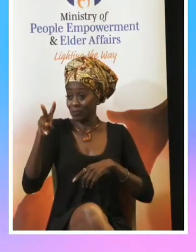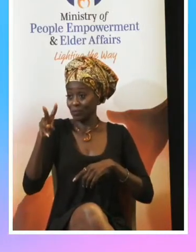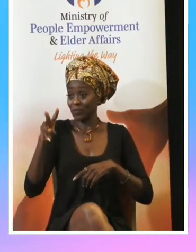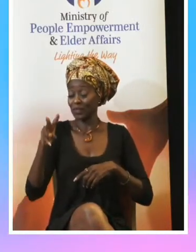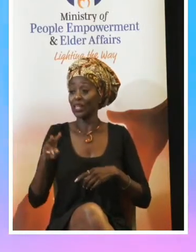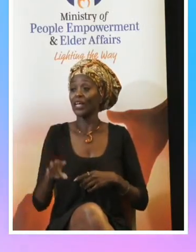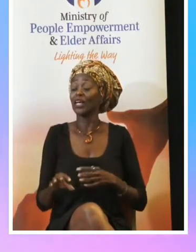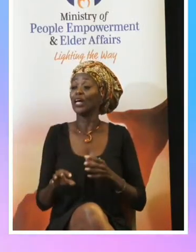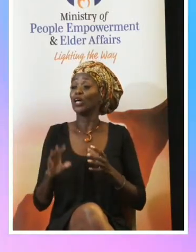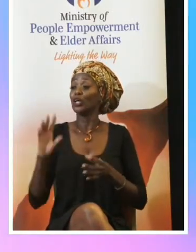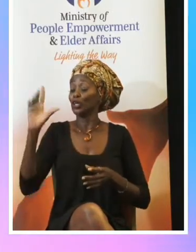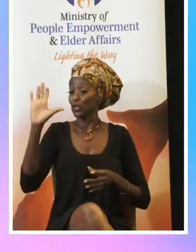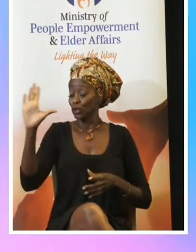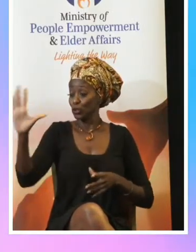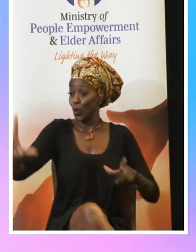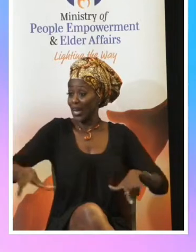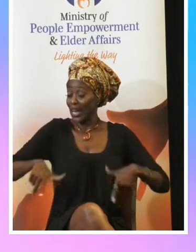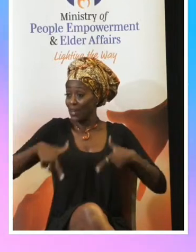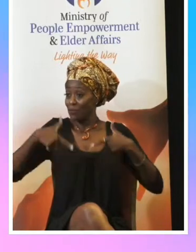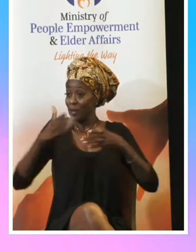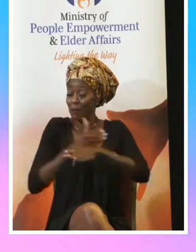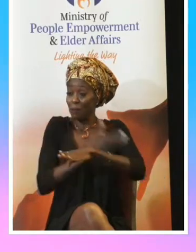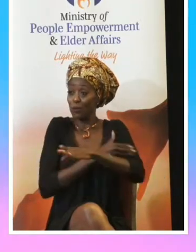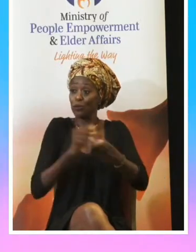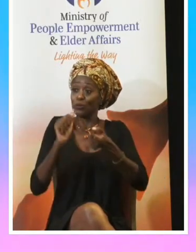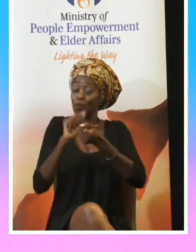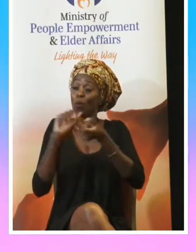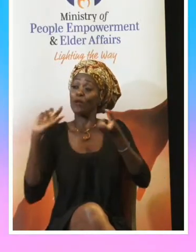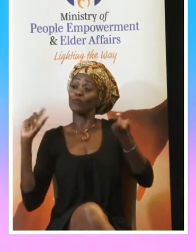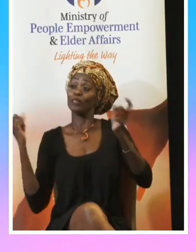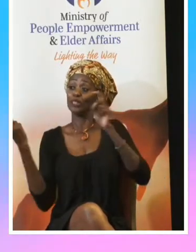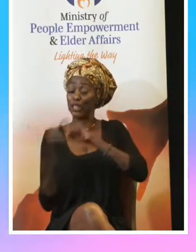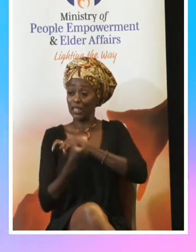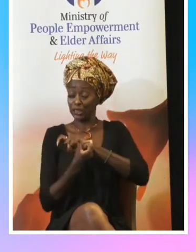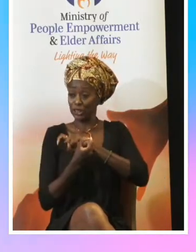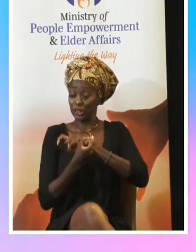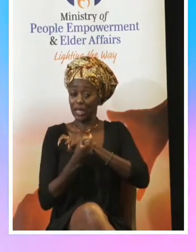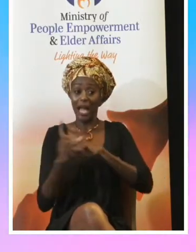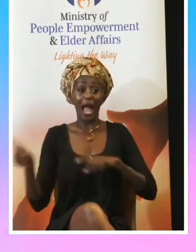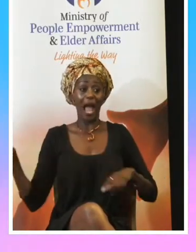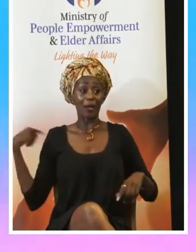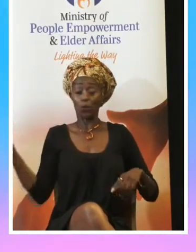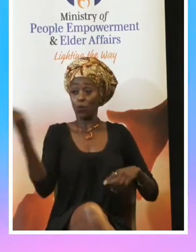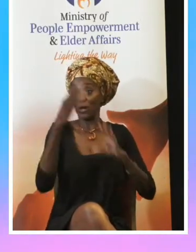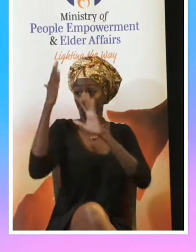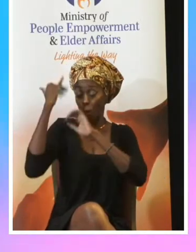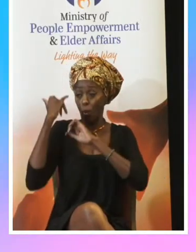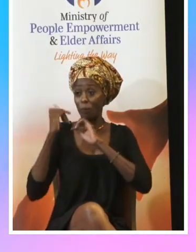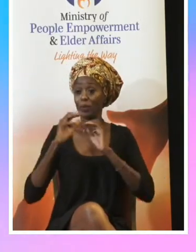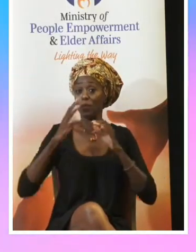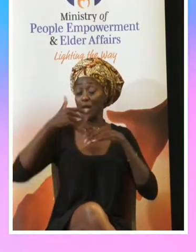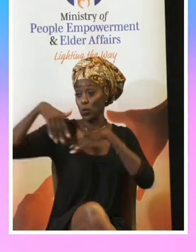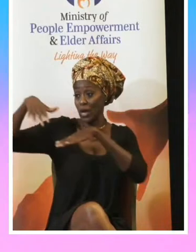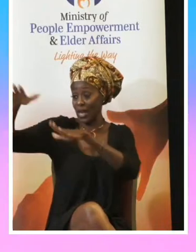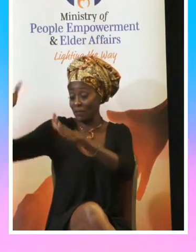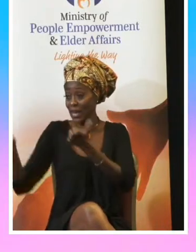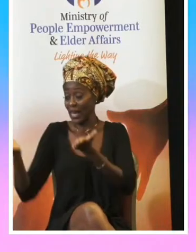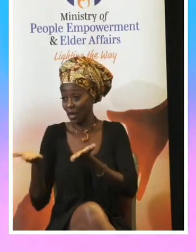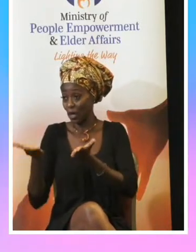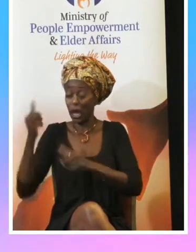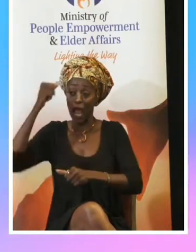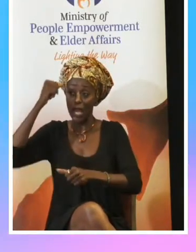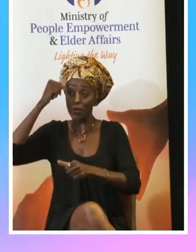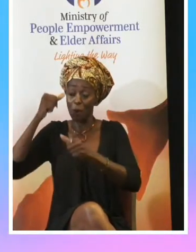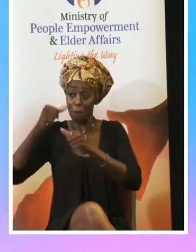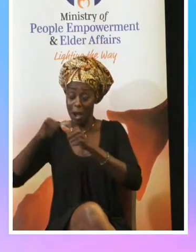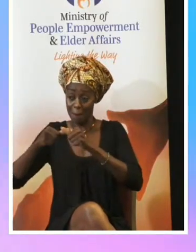by change. And it is our deserved hope that when you leave here this evening, you take that to heart